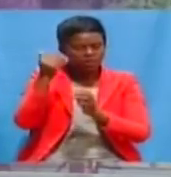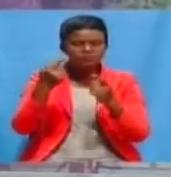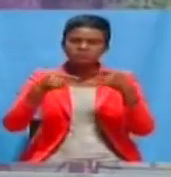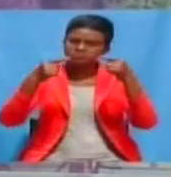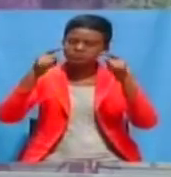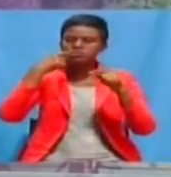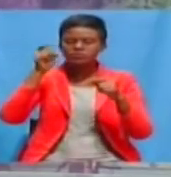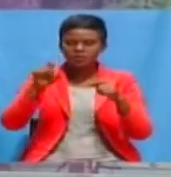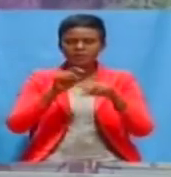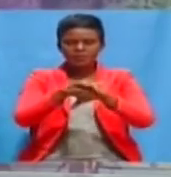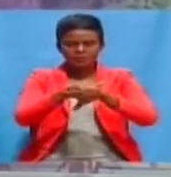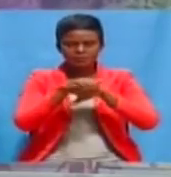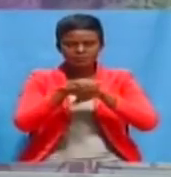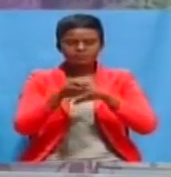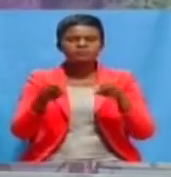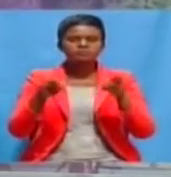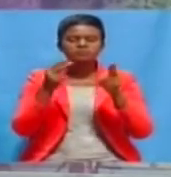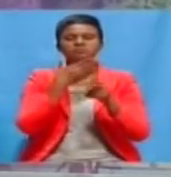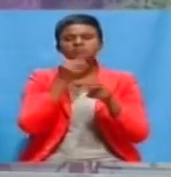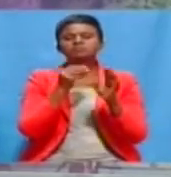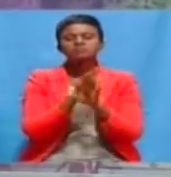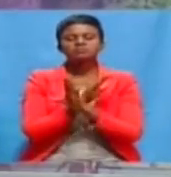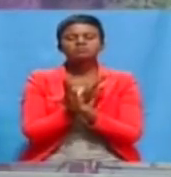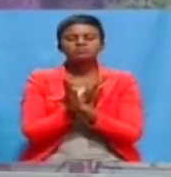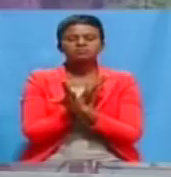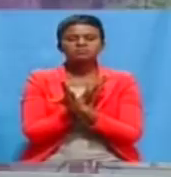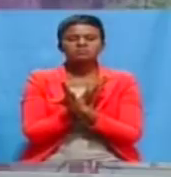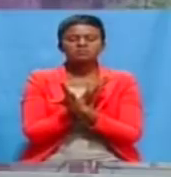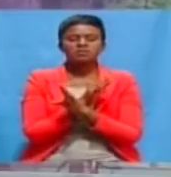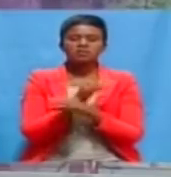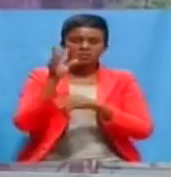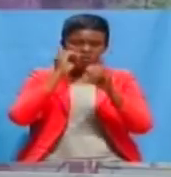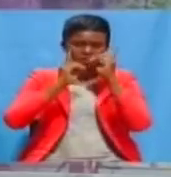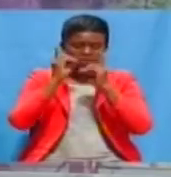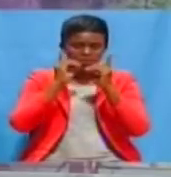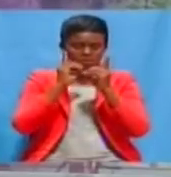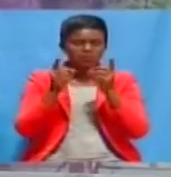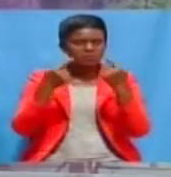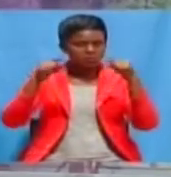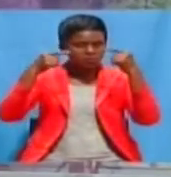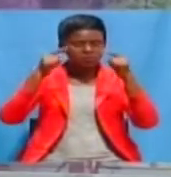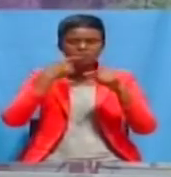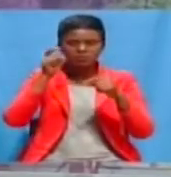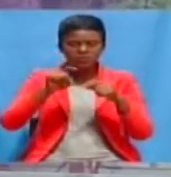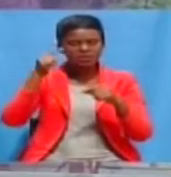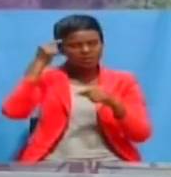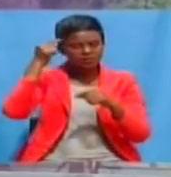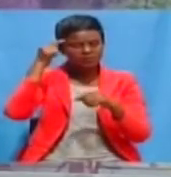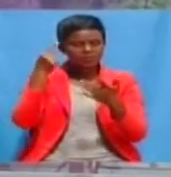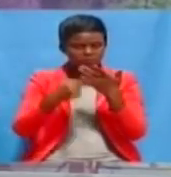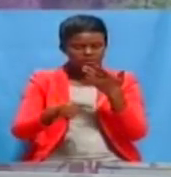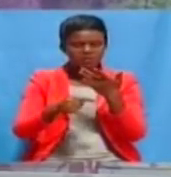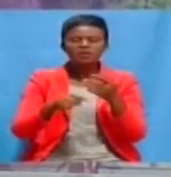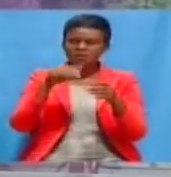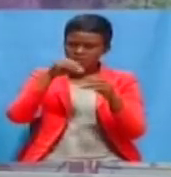British High Commissioner to Zambia Fergus Corcoran-Dyett says that for the dialogue to be successful, the government must